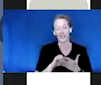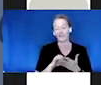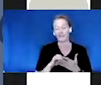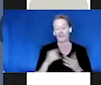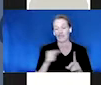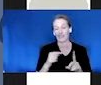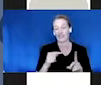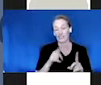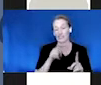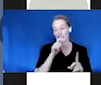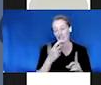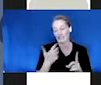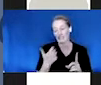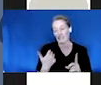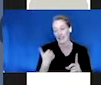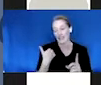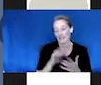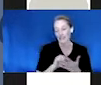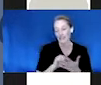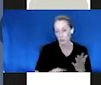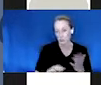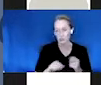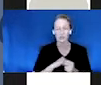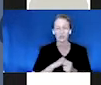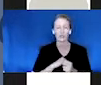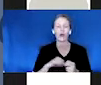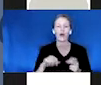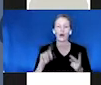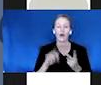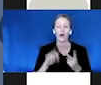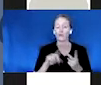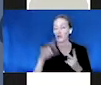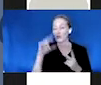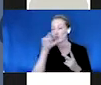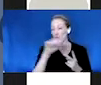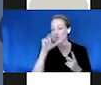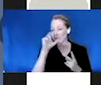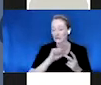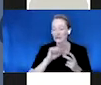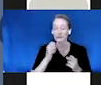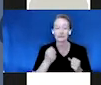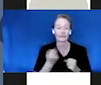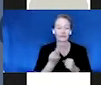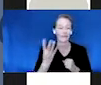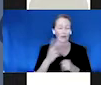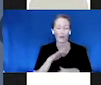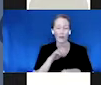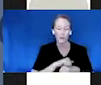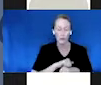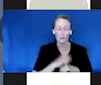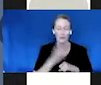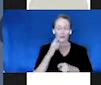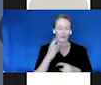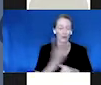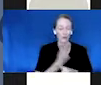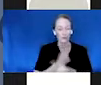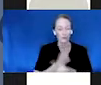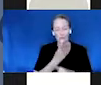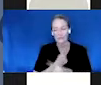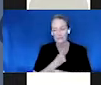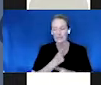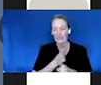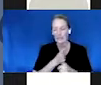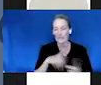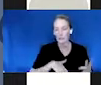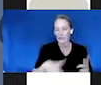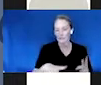was seeking. Also, Sonia missed several appointments, both for her routine prenatal care and the specialty care that she needed for her